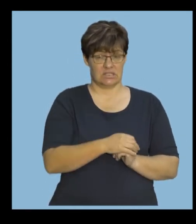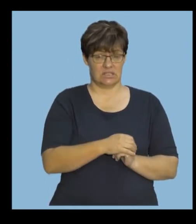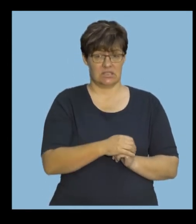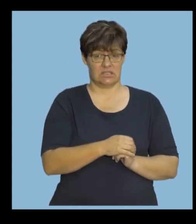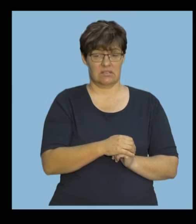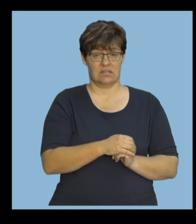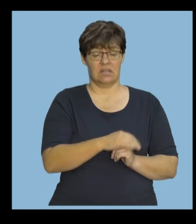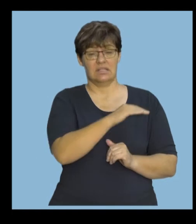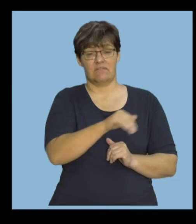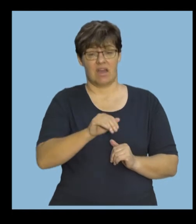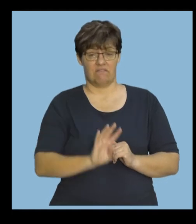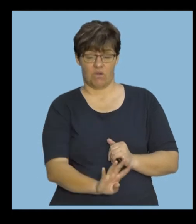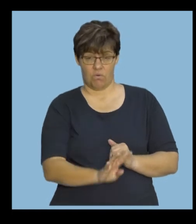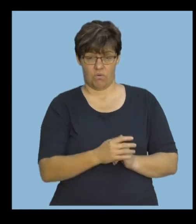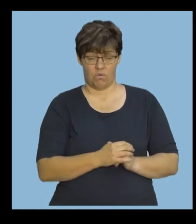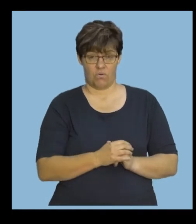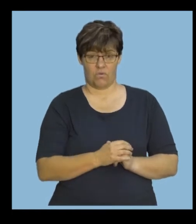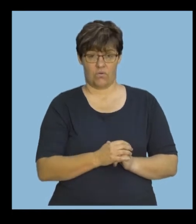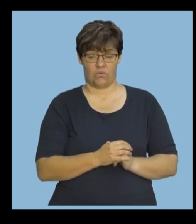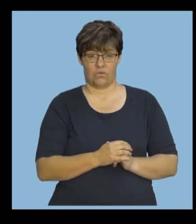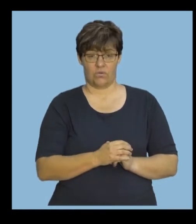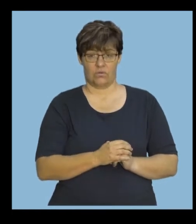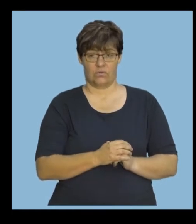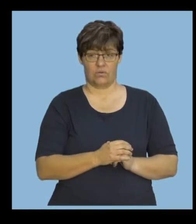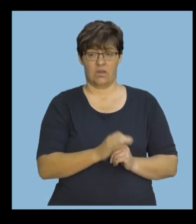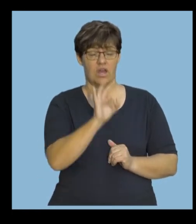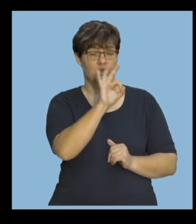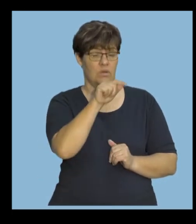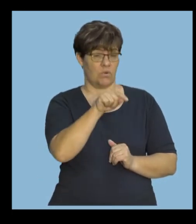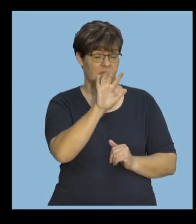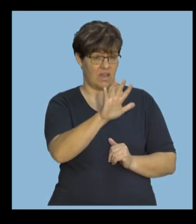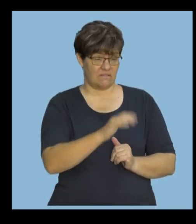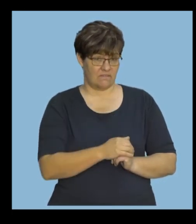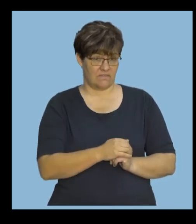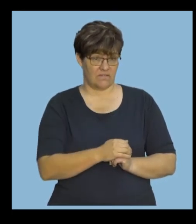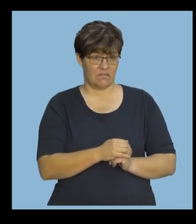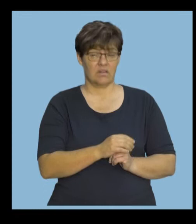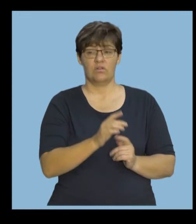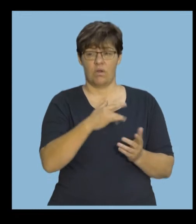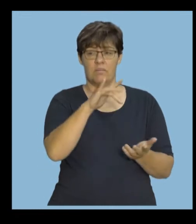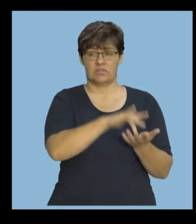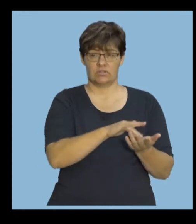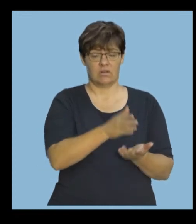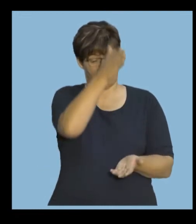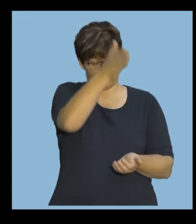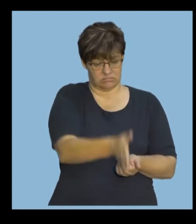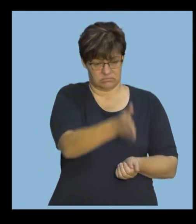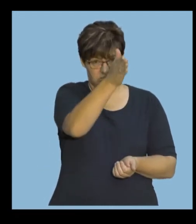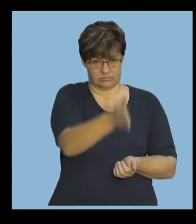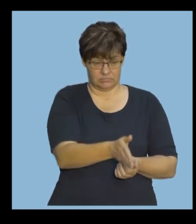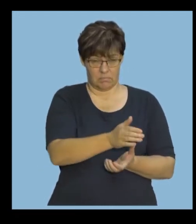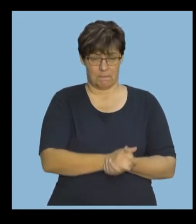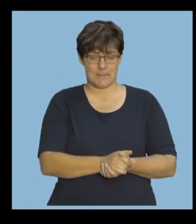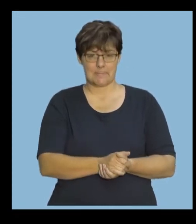which is 13. 13 divided by 4 will give us 3.5. Then you find position 3.5